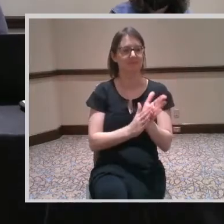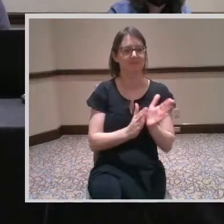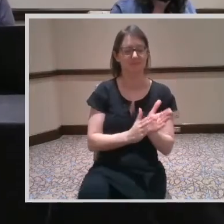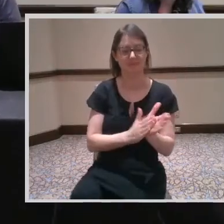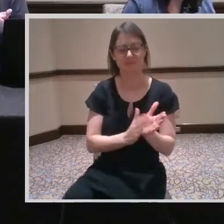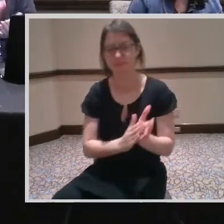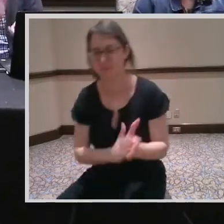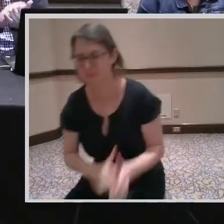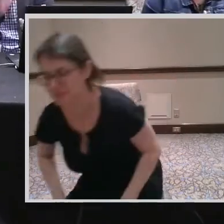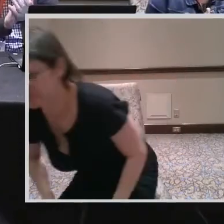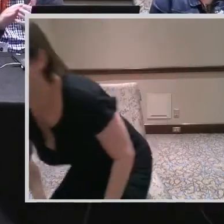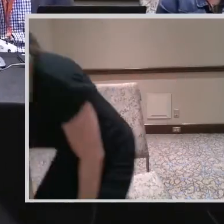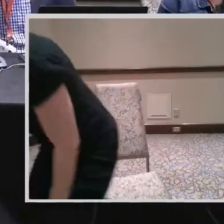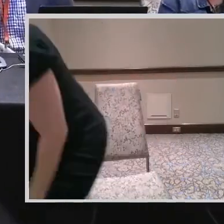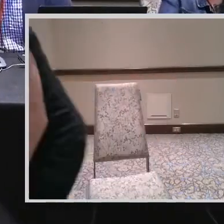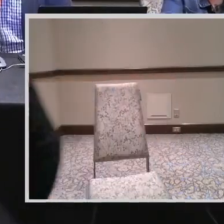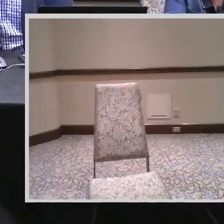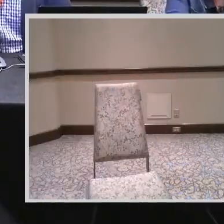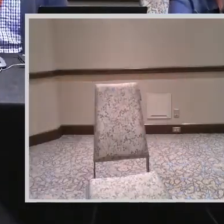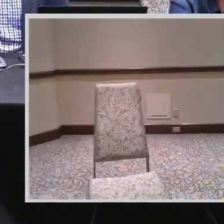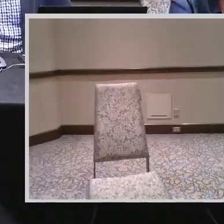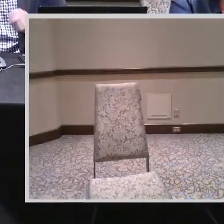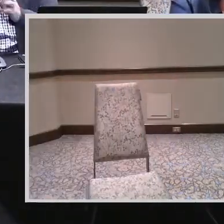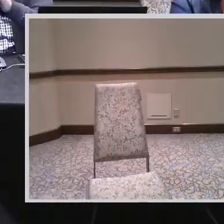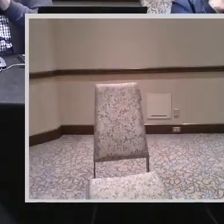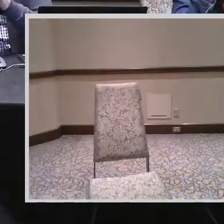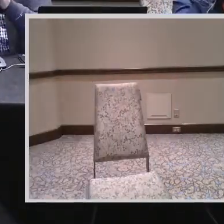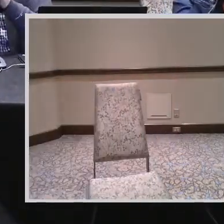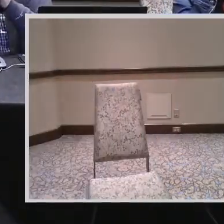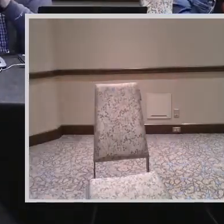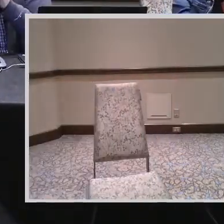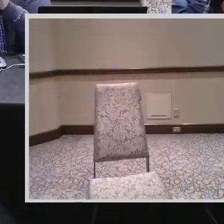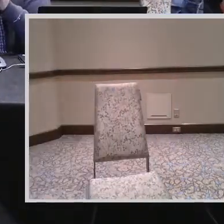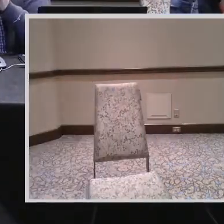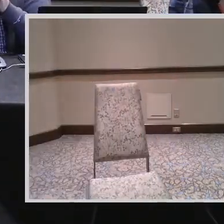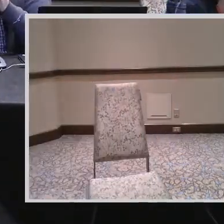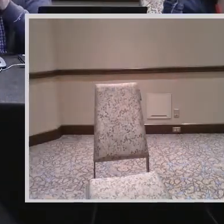Nikki is going to kill me if I don't.